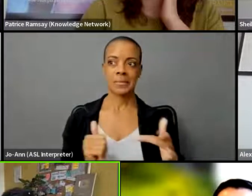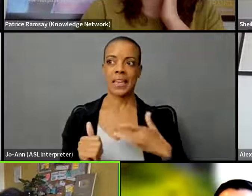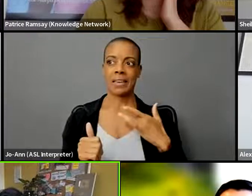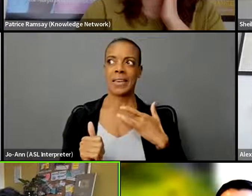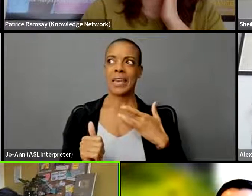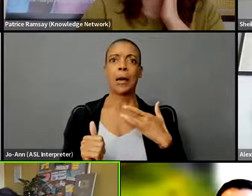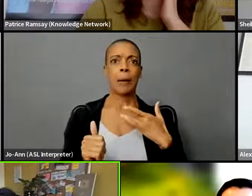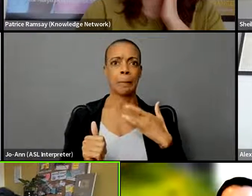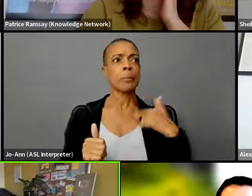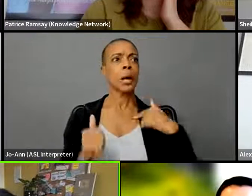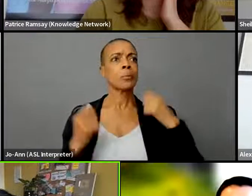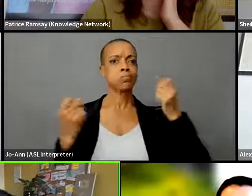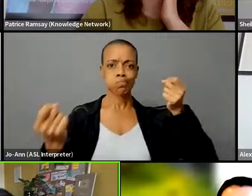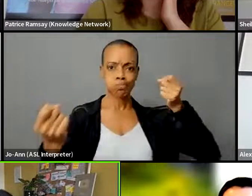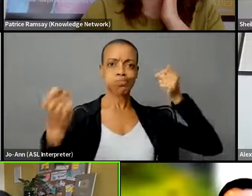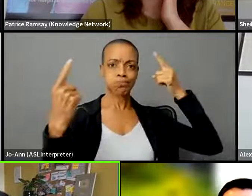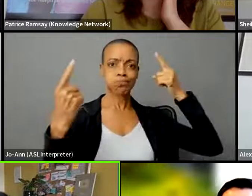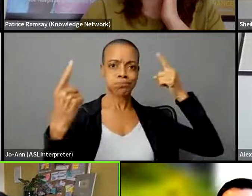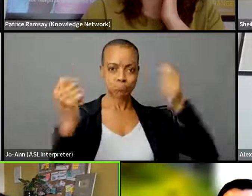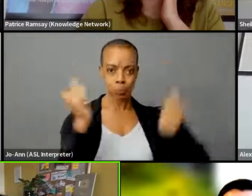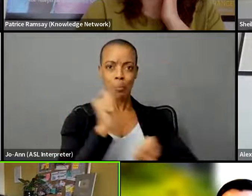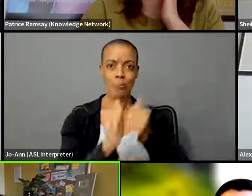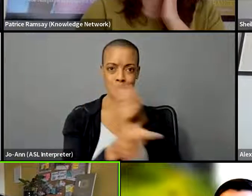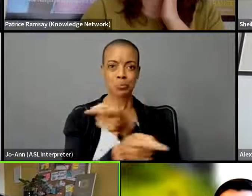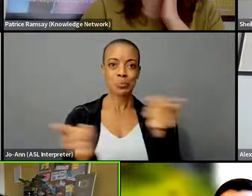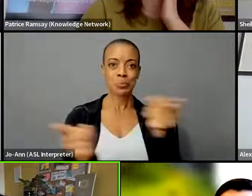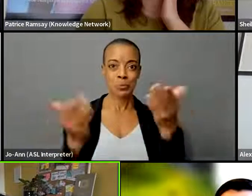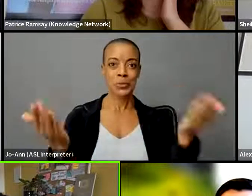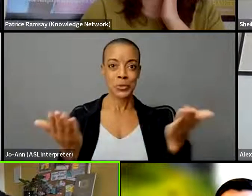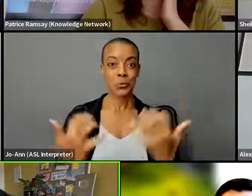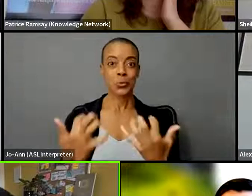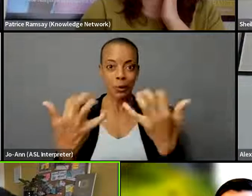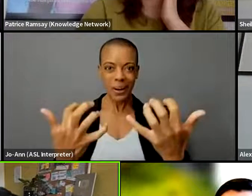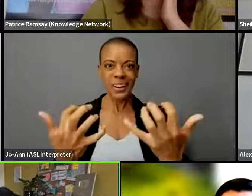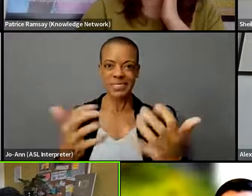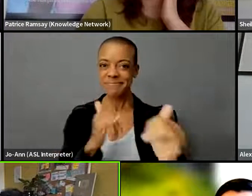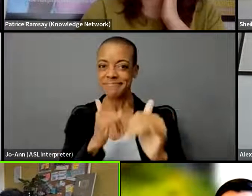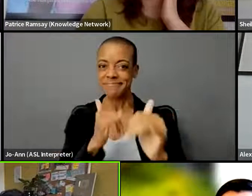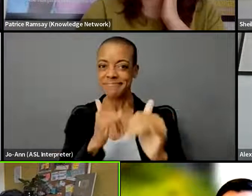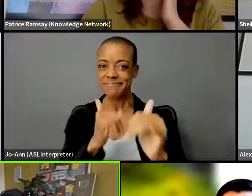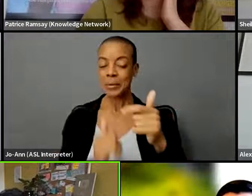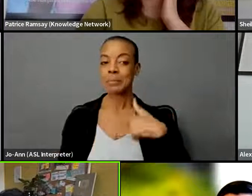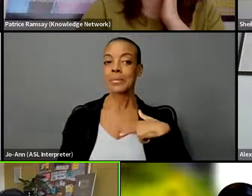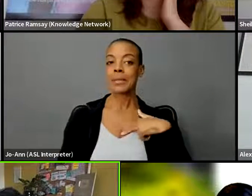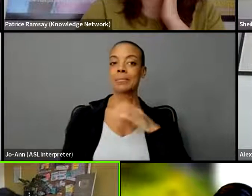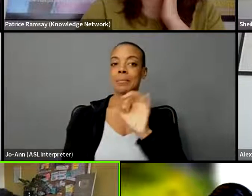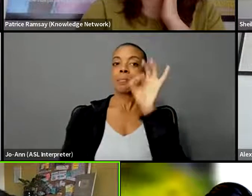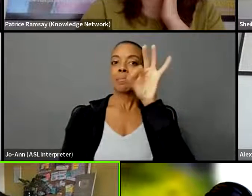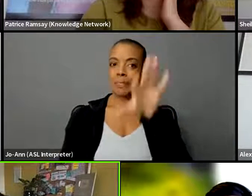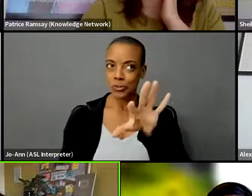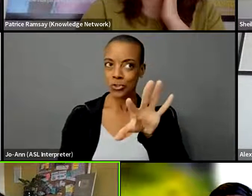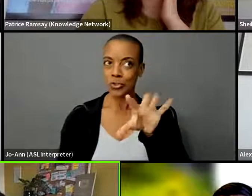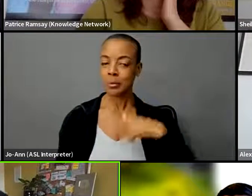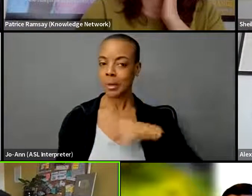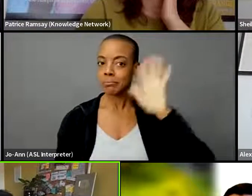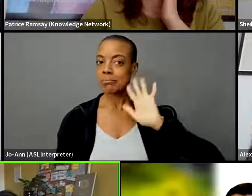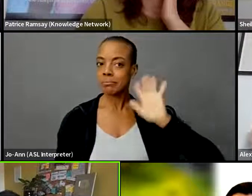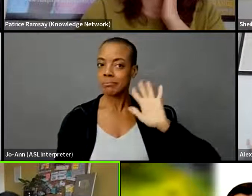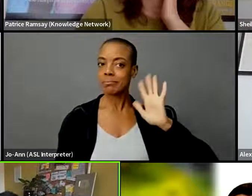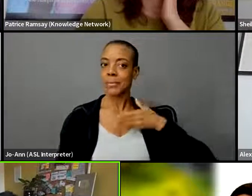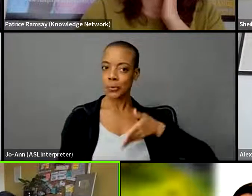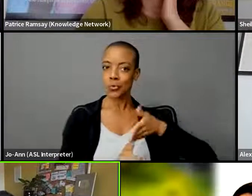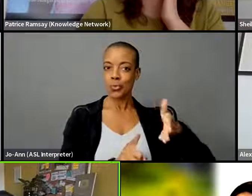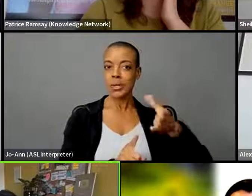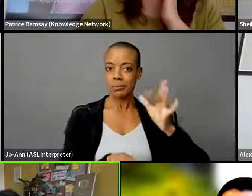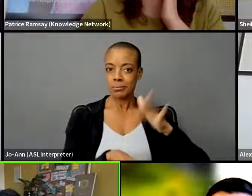to a lot of the people on this call. I have maybe pitched a couple of things before in my sort of career,